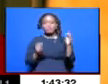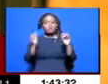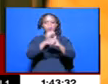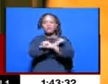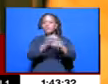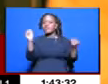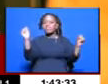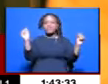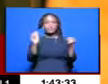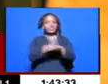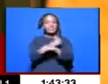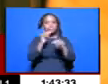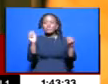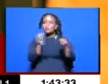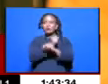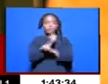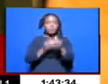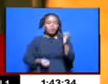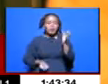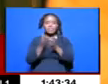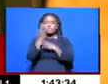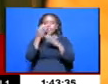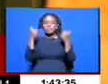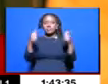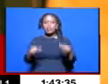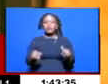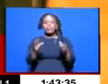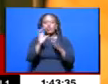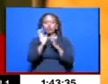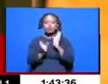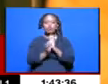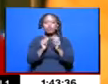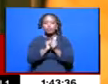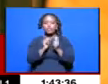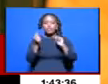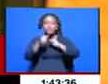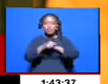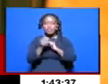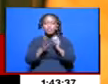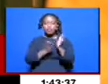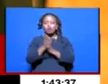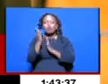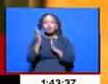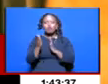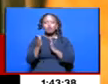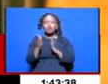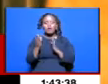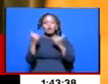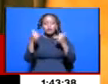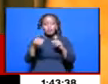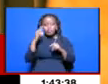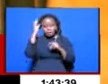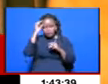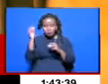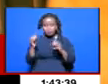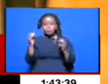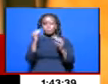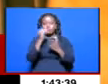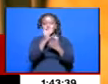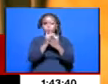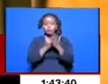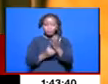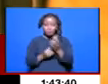or activate any constitutional changes through a popular initiative process as envisaged under